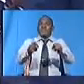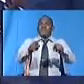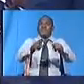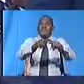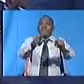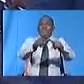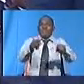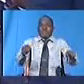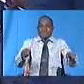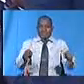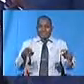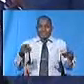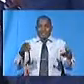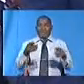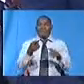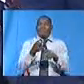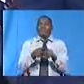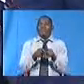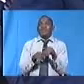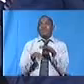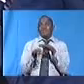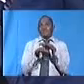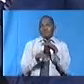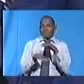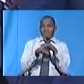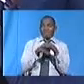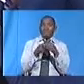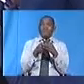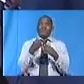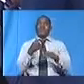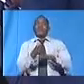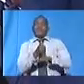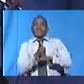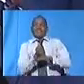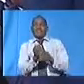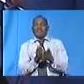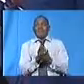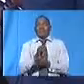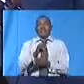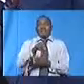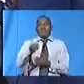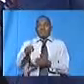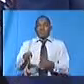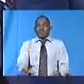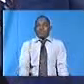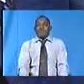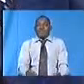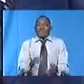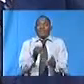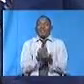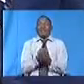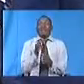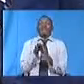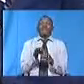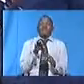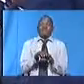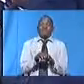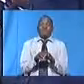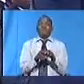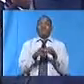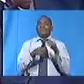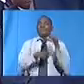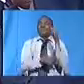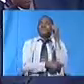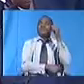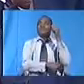measure from the basis of the earlier allegation made by the NPP that votes had been rigged,